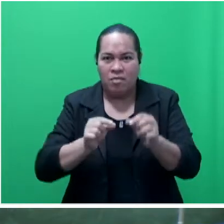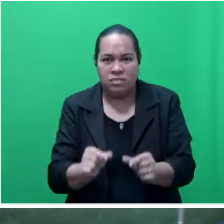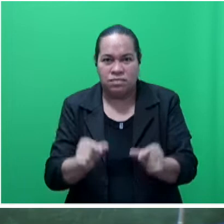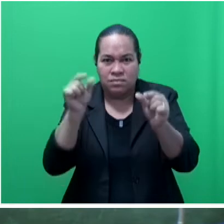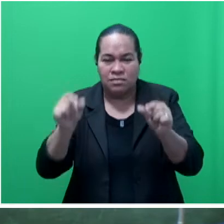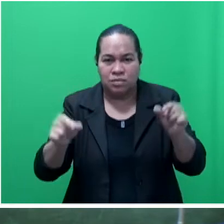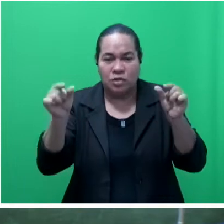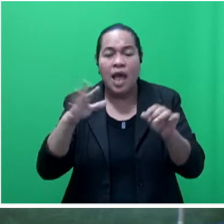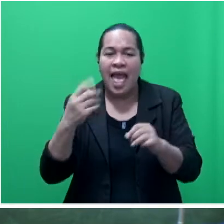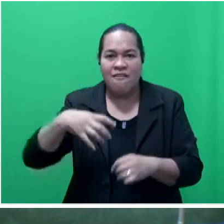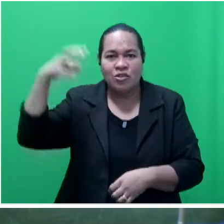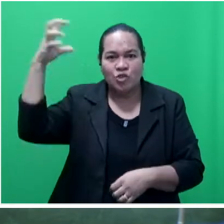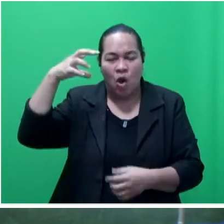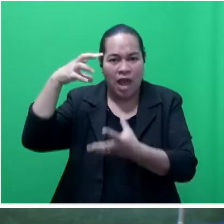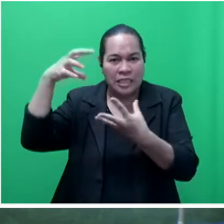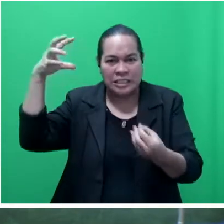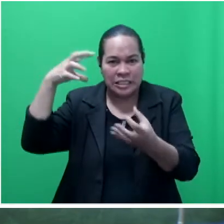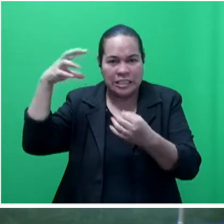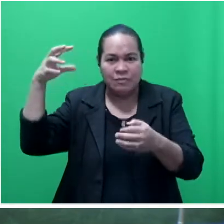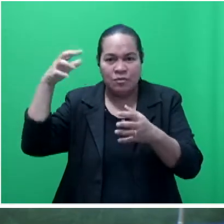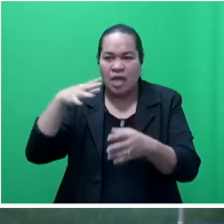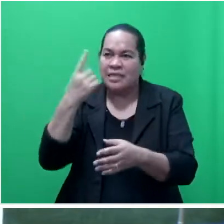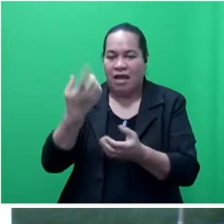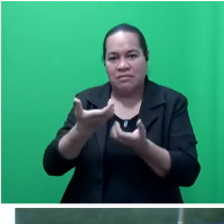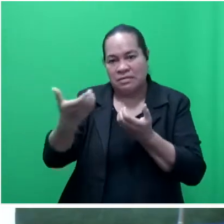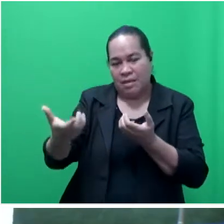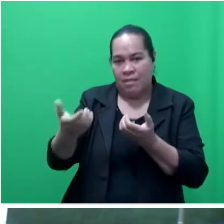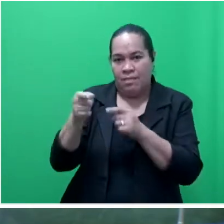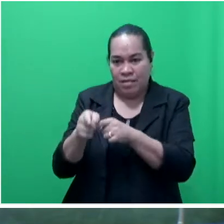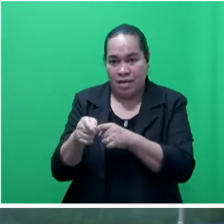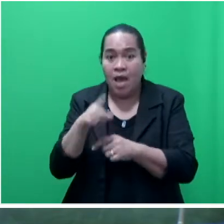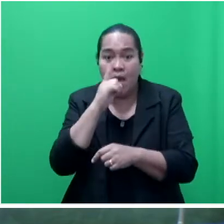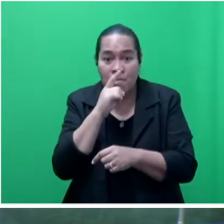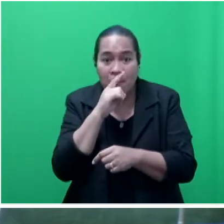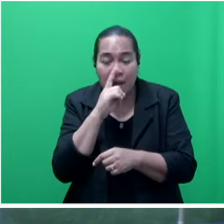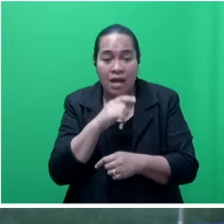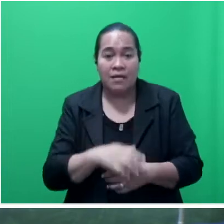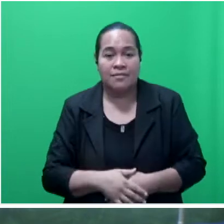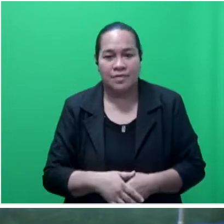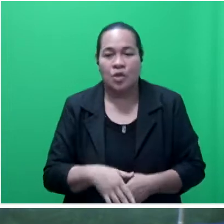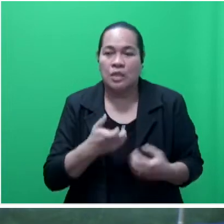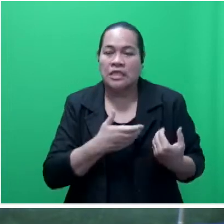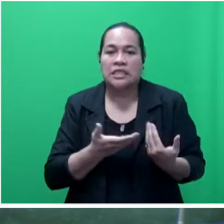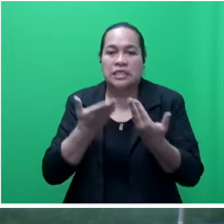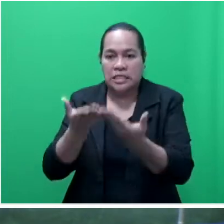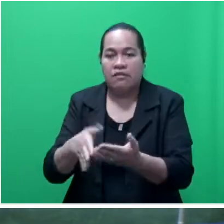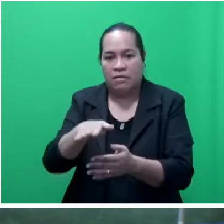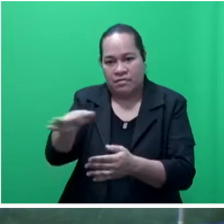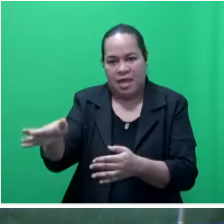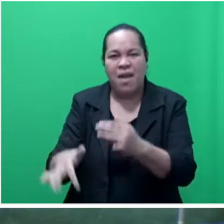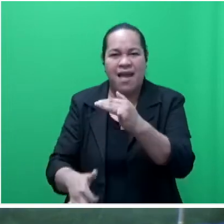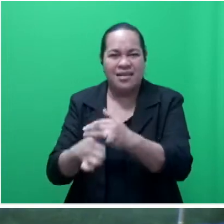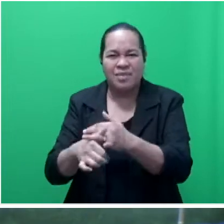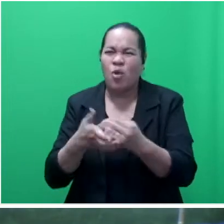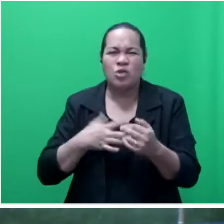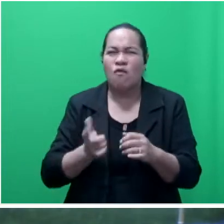call the solar system projects, which are standalone systems, Mr. Speaker, sir, where people have been given access to solar systems where they're too